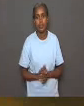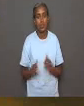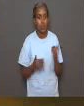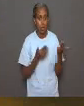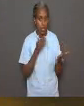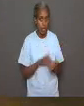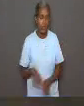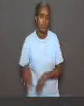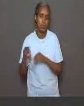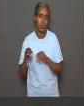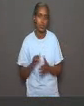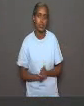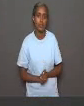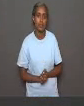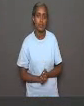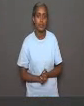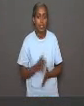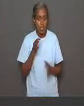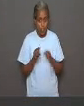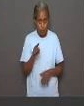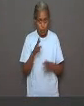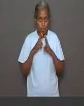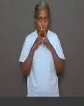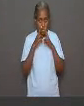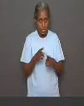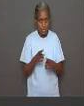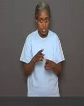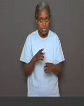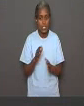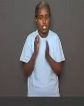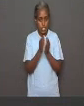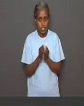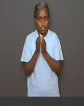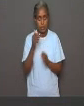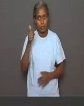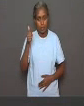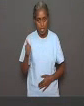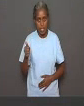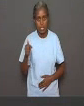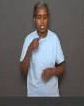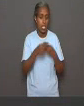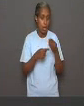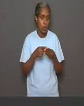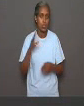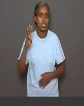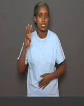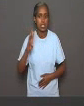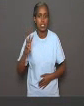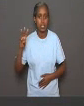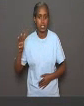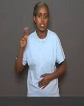Welcome back, students. If your answer was that ship A is about